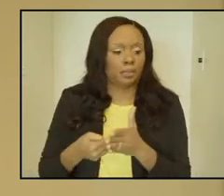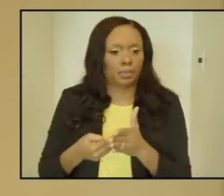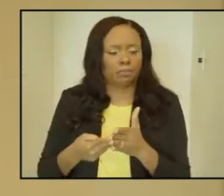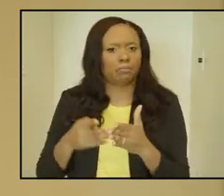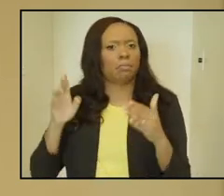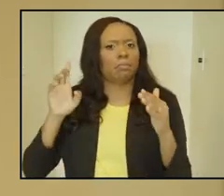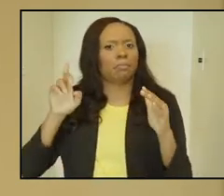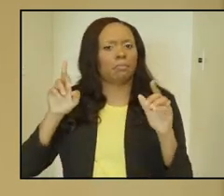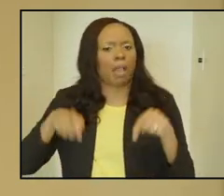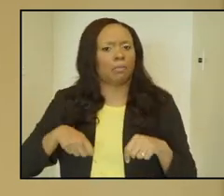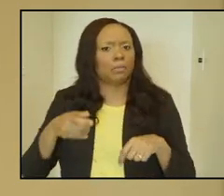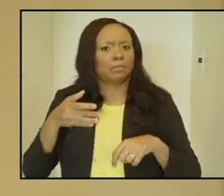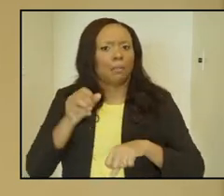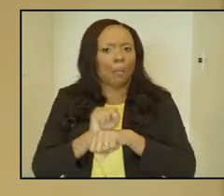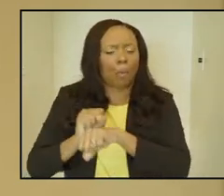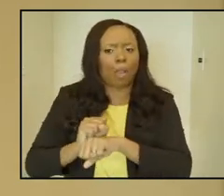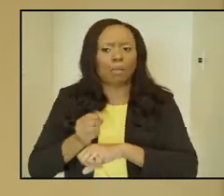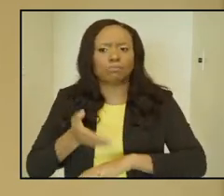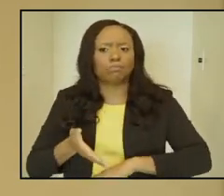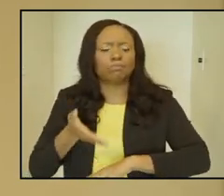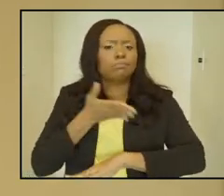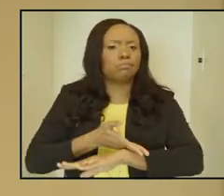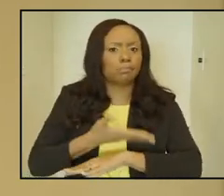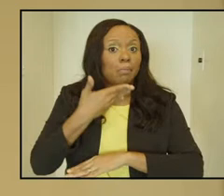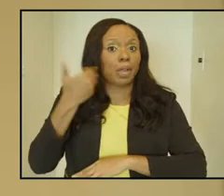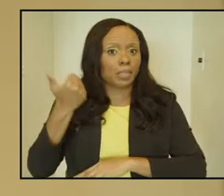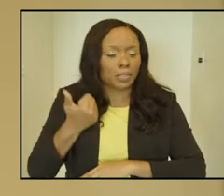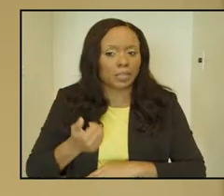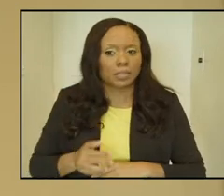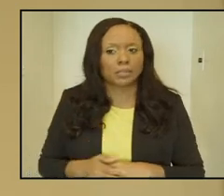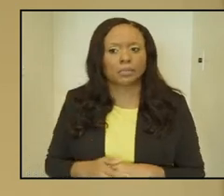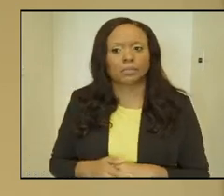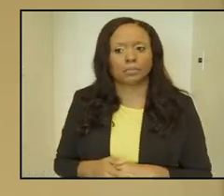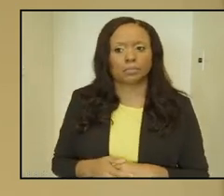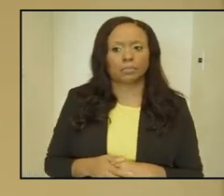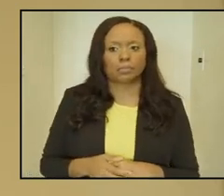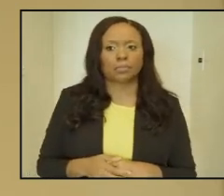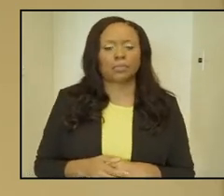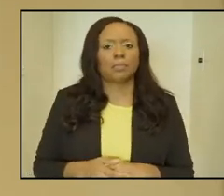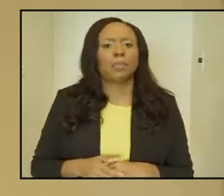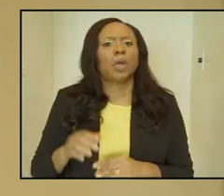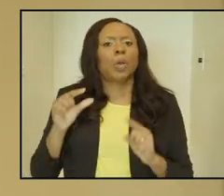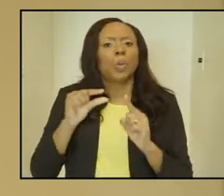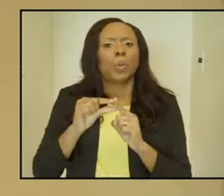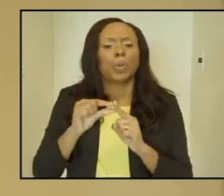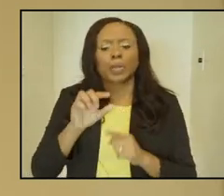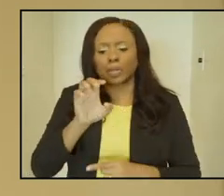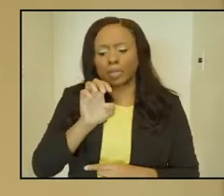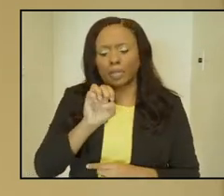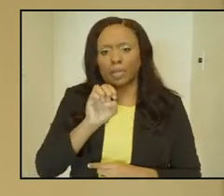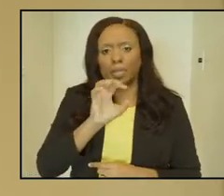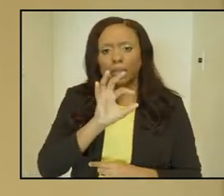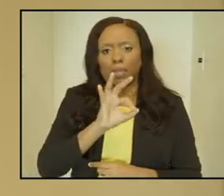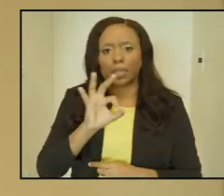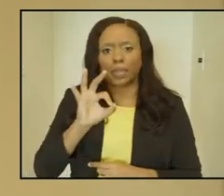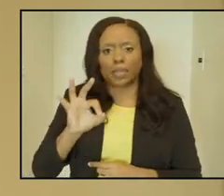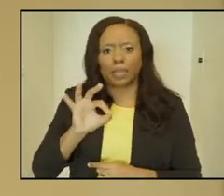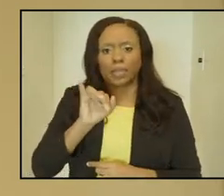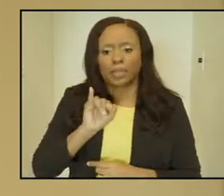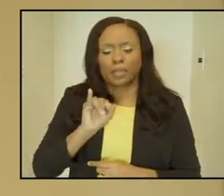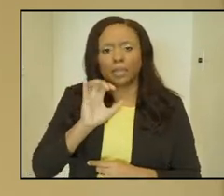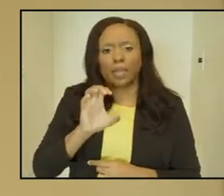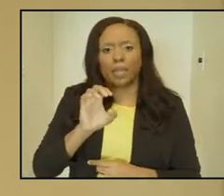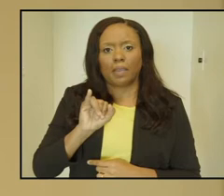registry's operations. And when we say level of efficiency, we are referring to the significant reduction that is required